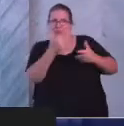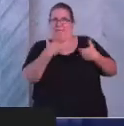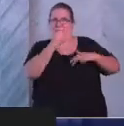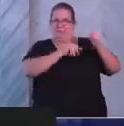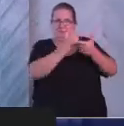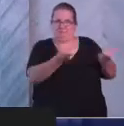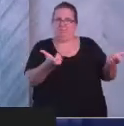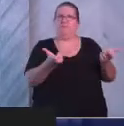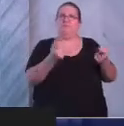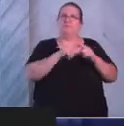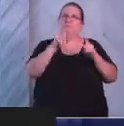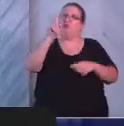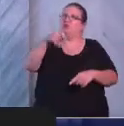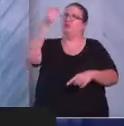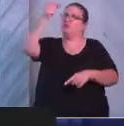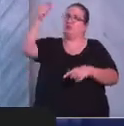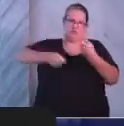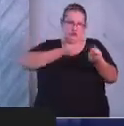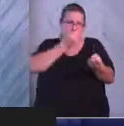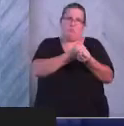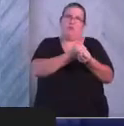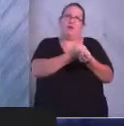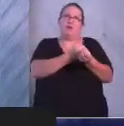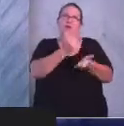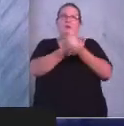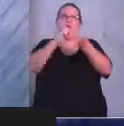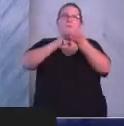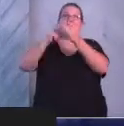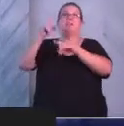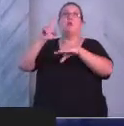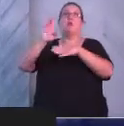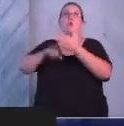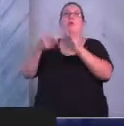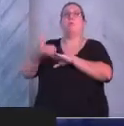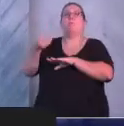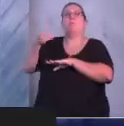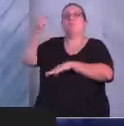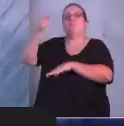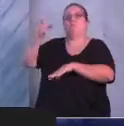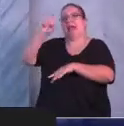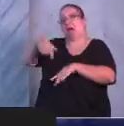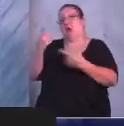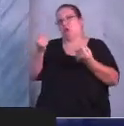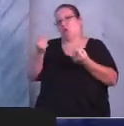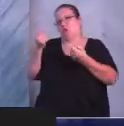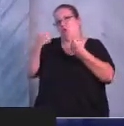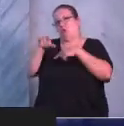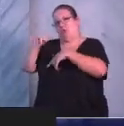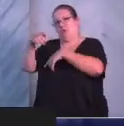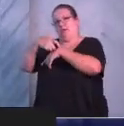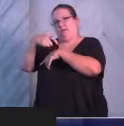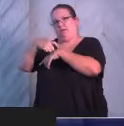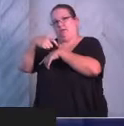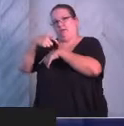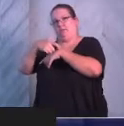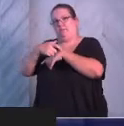be some government support to help fix what the government sort of had to do at the time that a